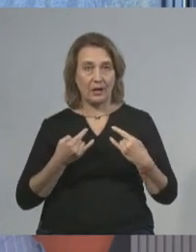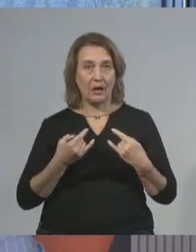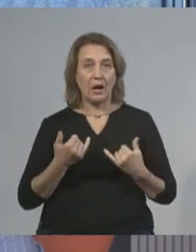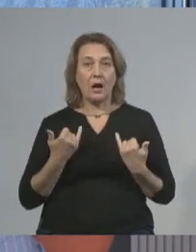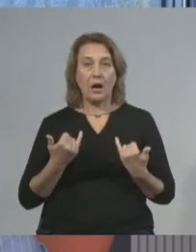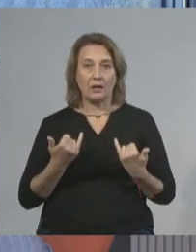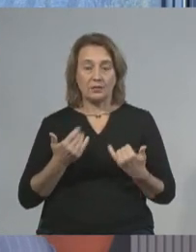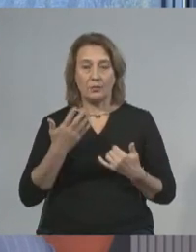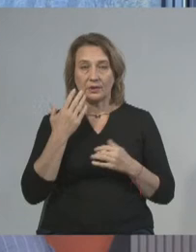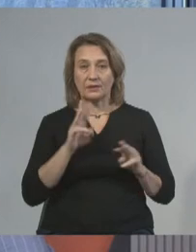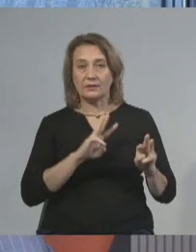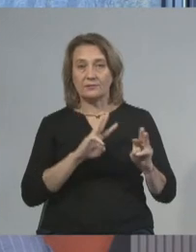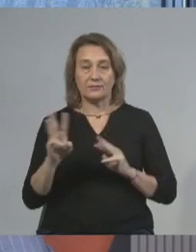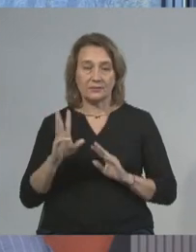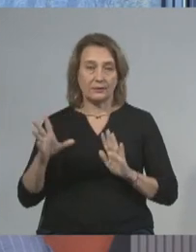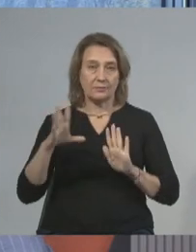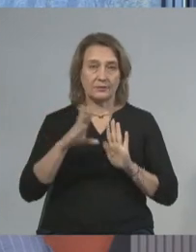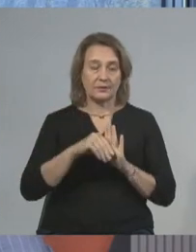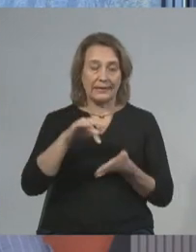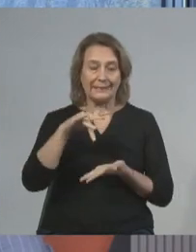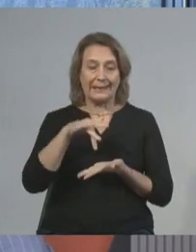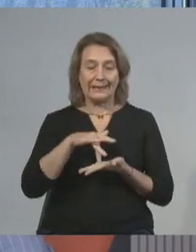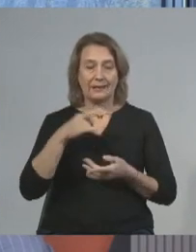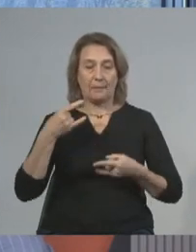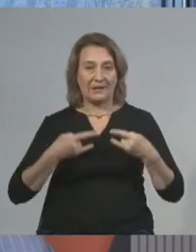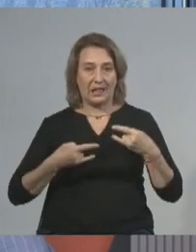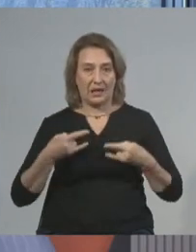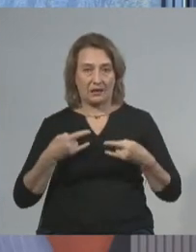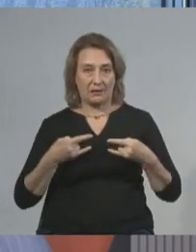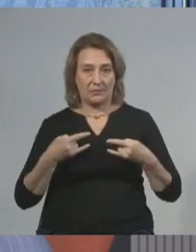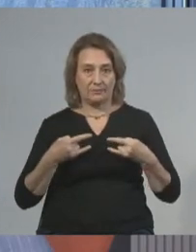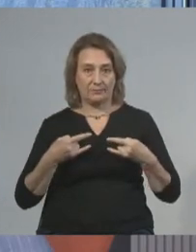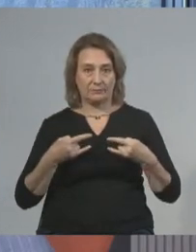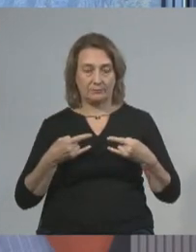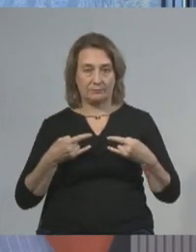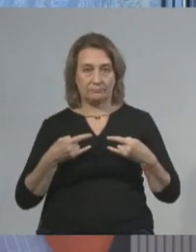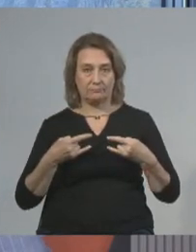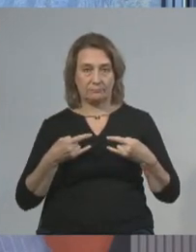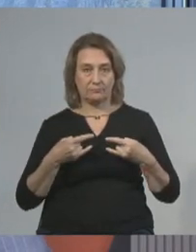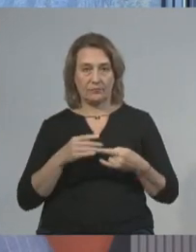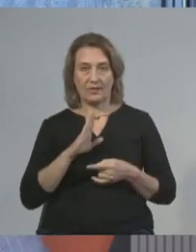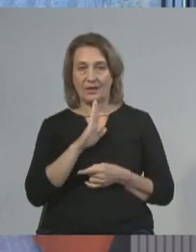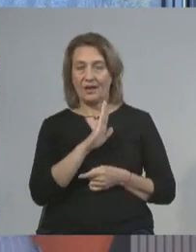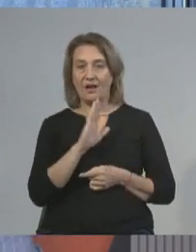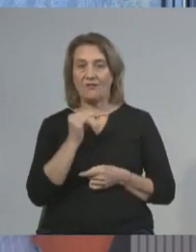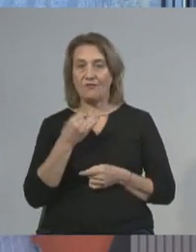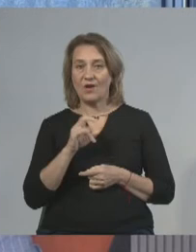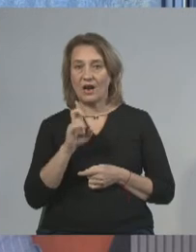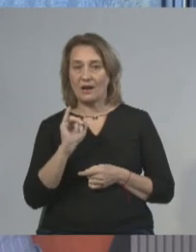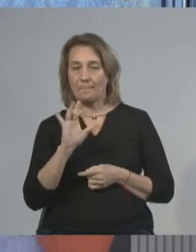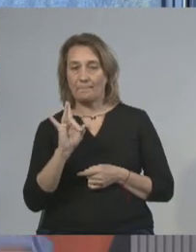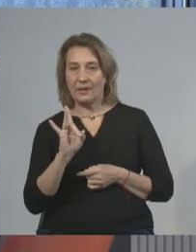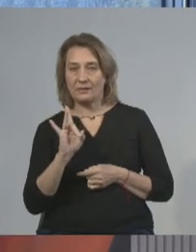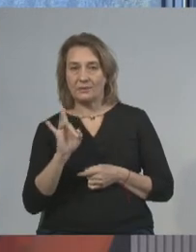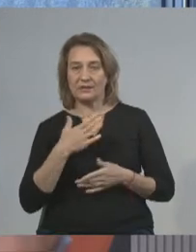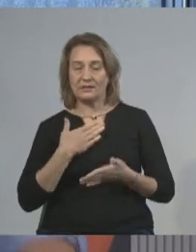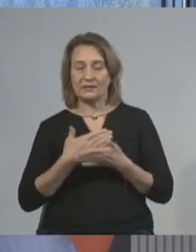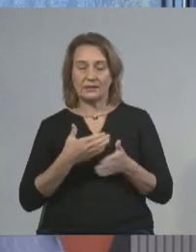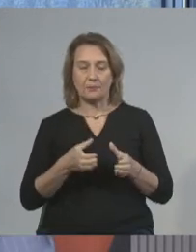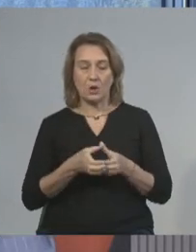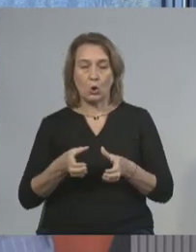these websites are now more toxic than ever and now we have a new trend telegram channels or vibro